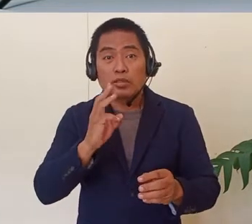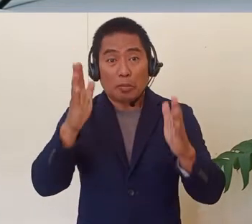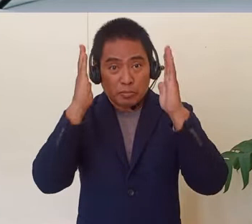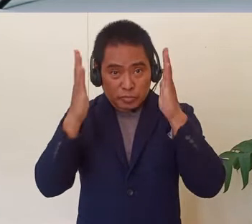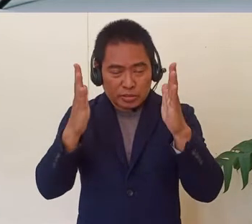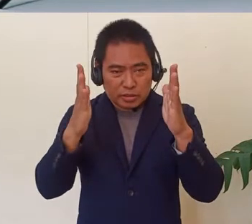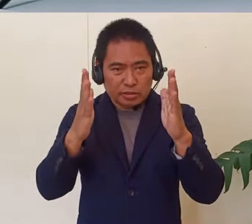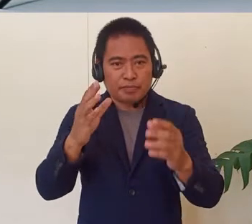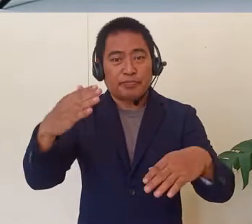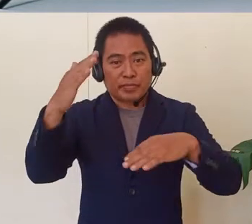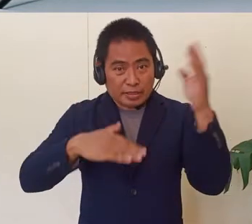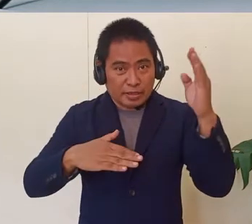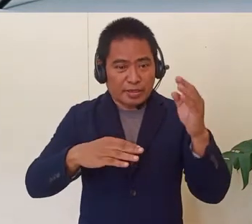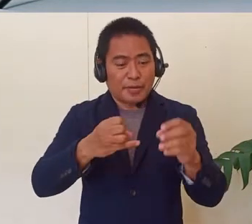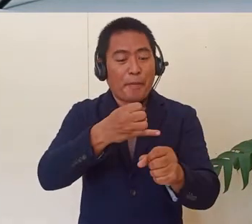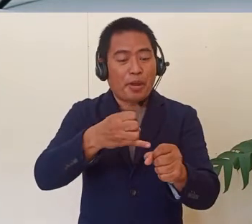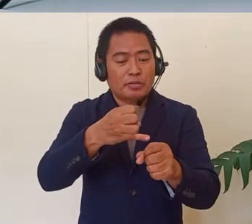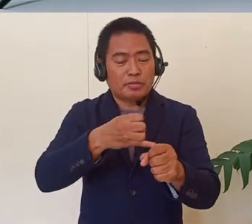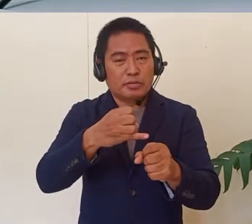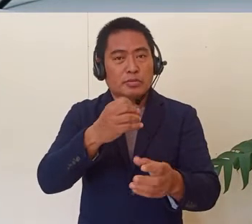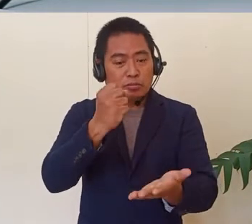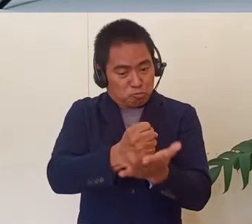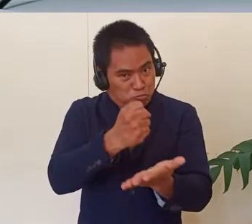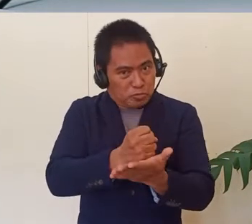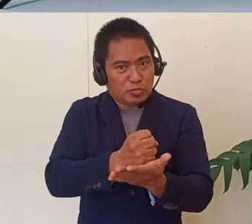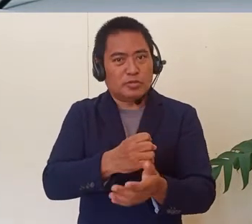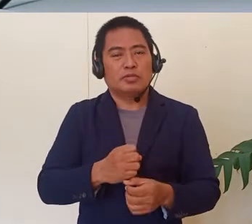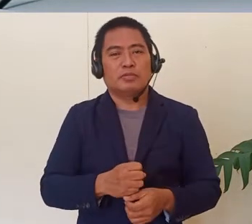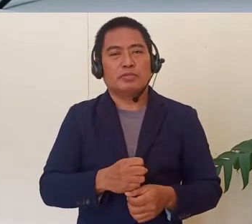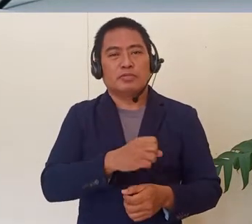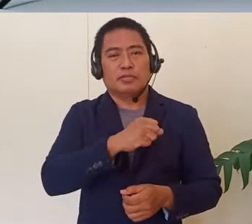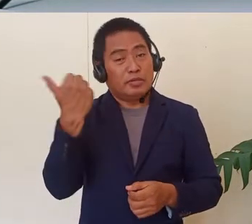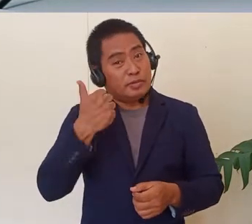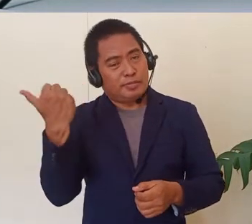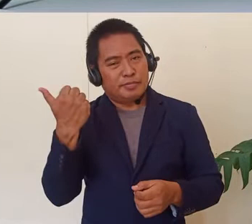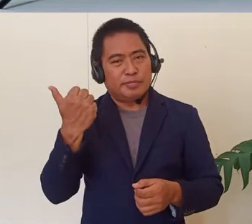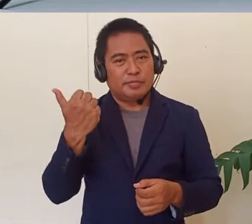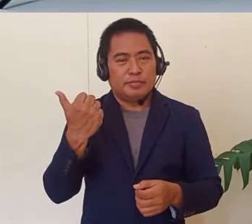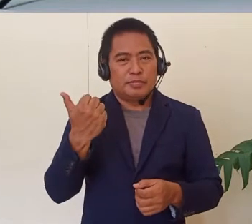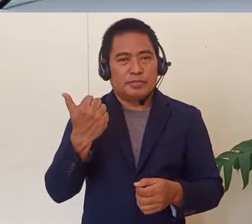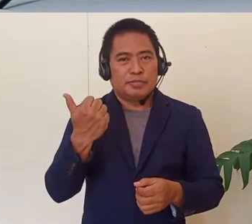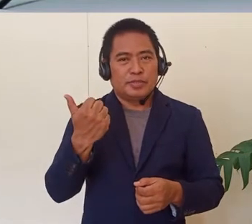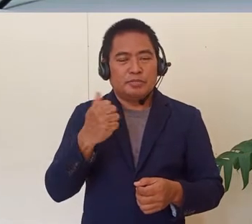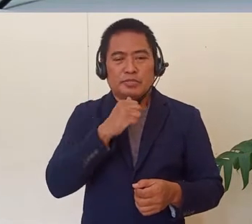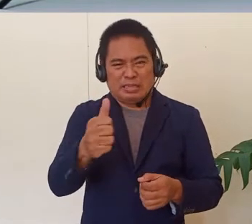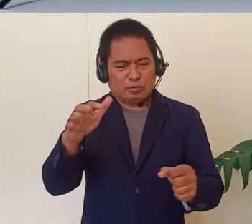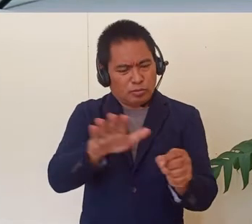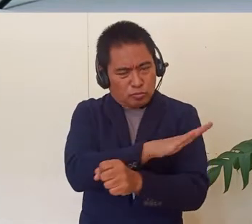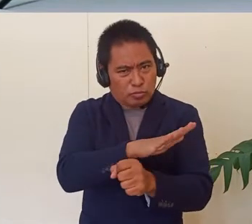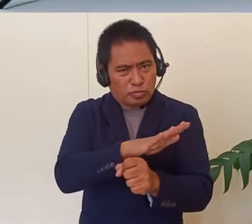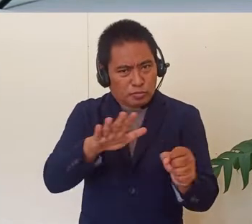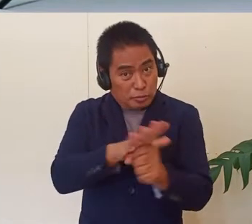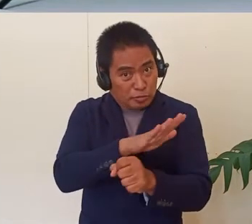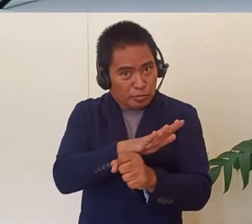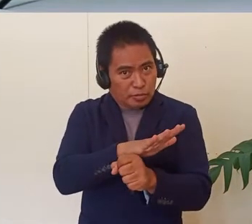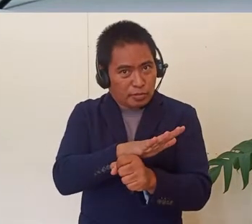A solution is unsaturated when it contains the maximum amount of